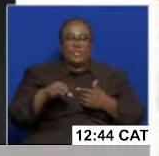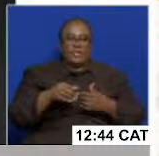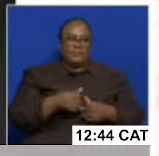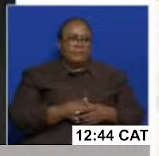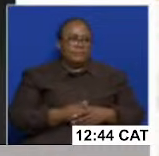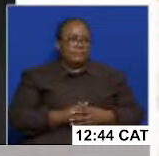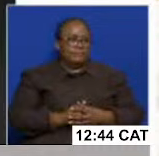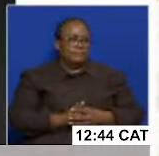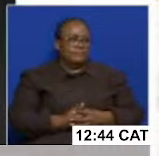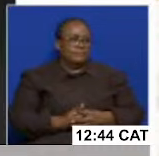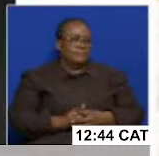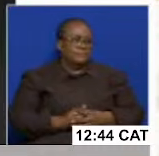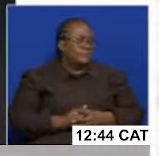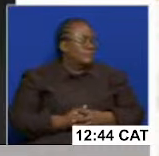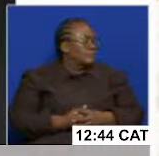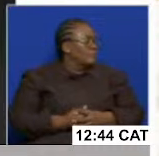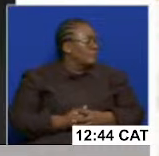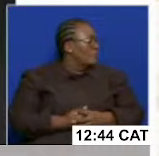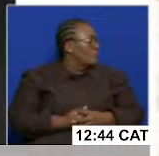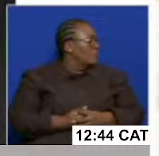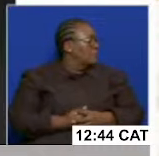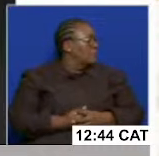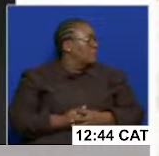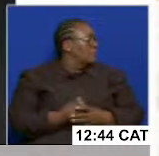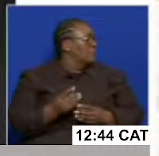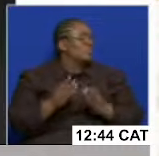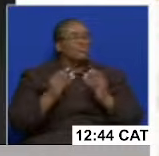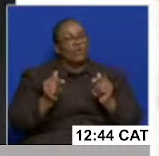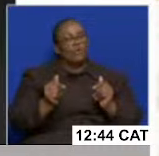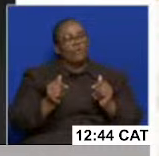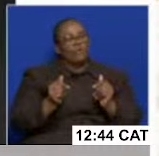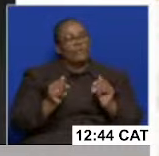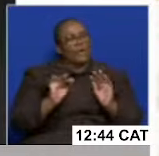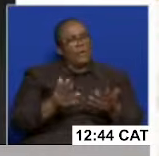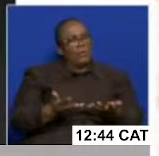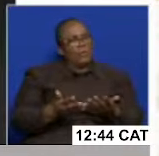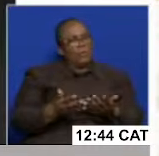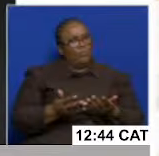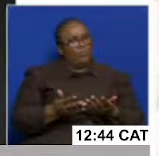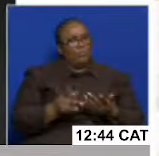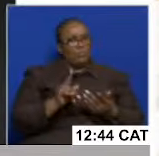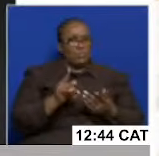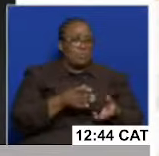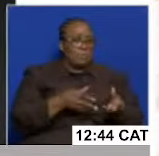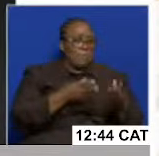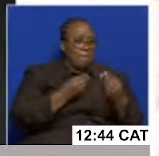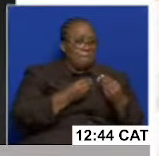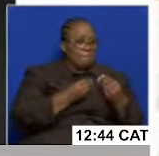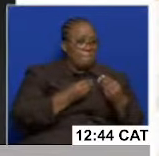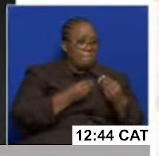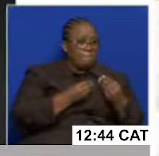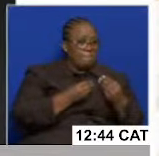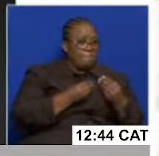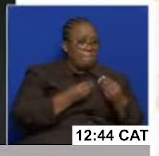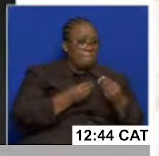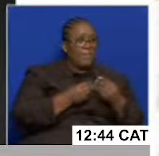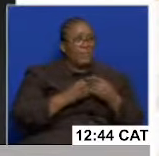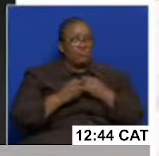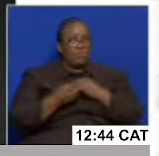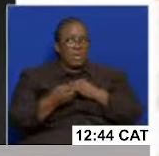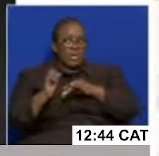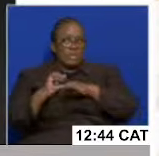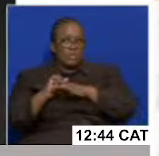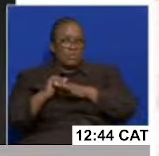And by sorted out, do you mean obtaining it and attempting to log the stones?